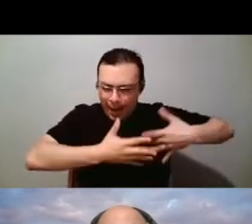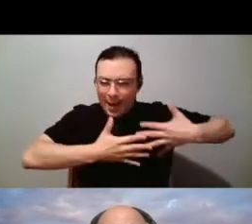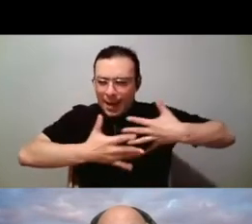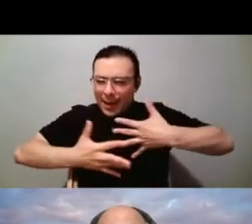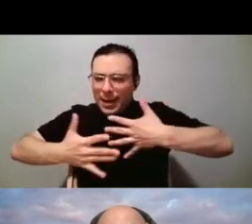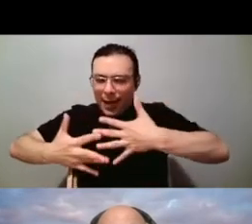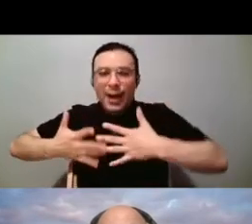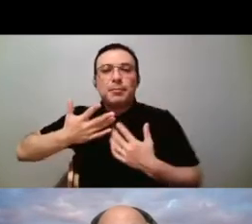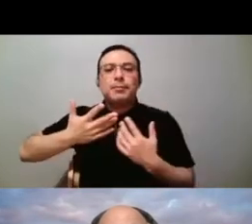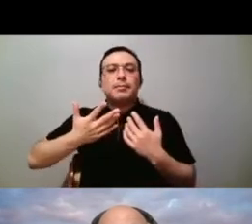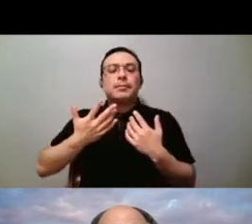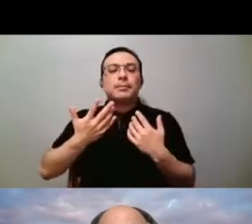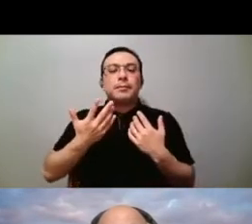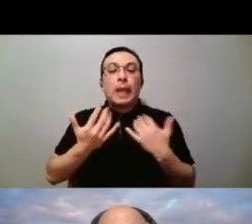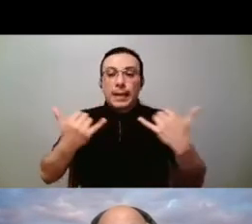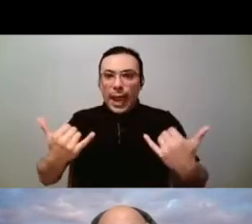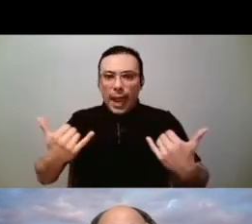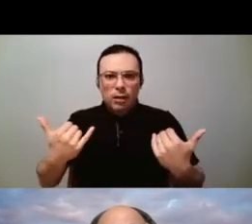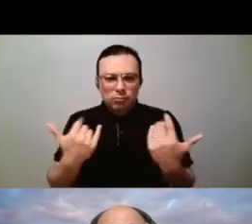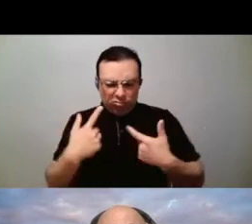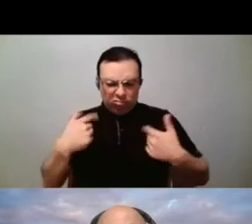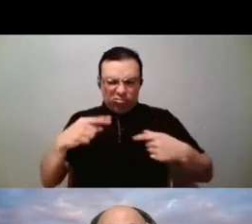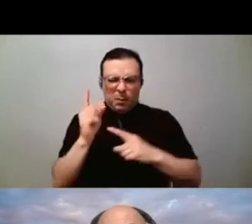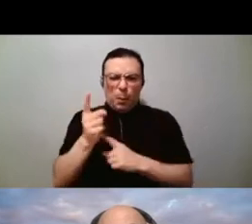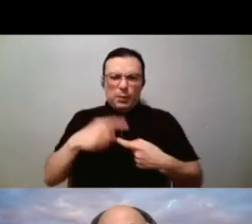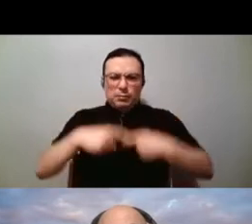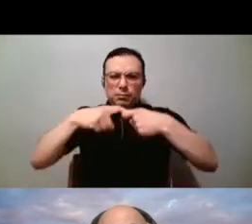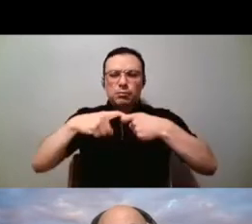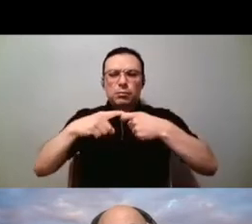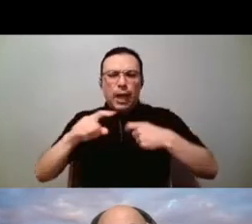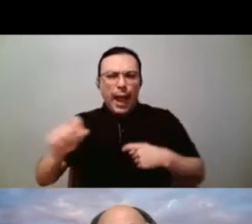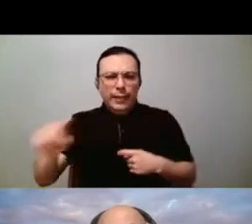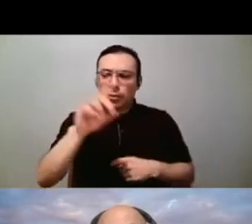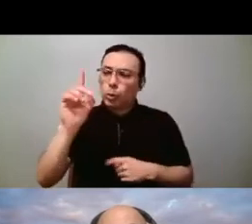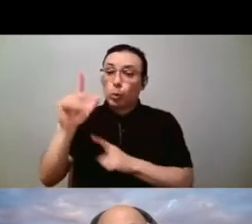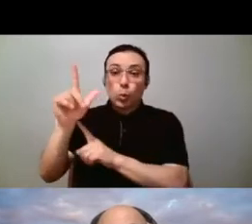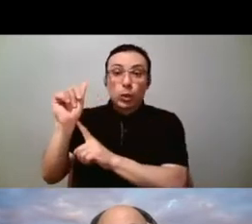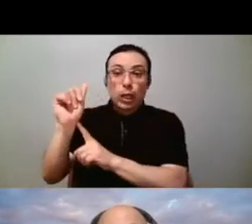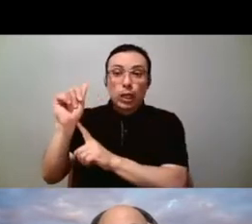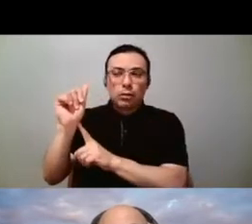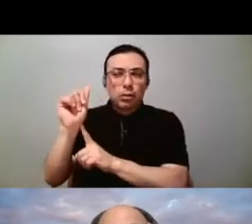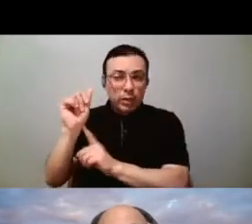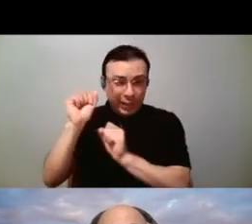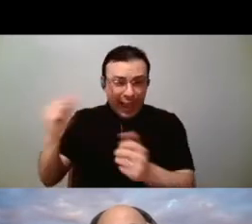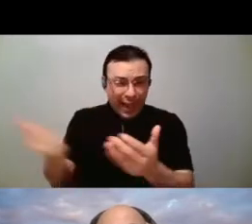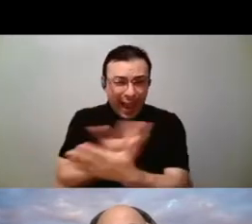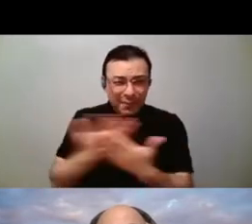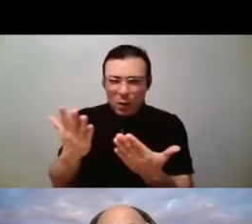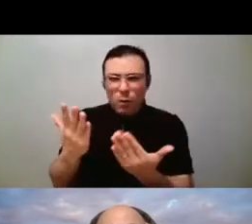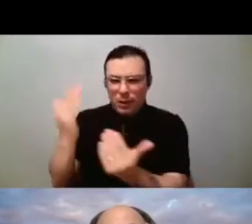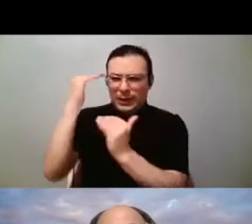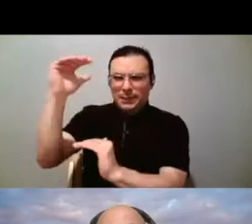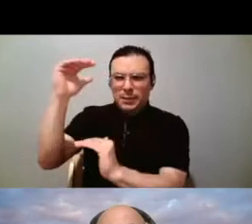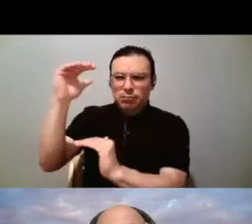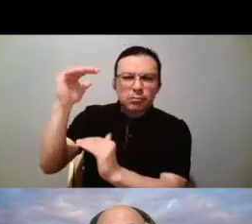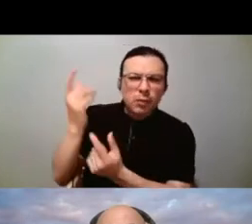We want to pause here and ask, what are the limits of doula work? How do we hold space for